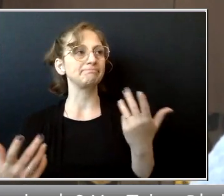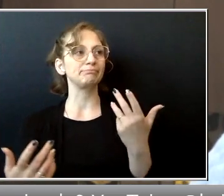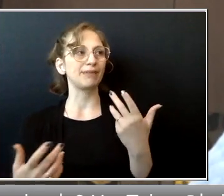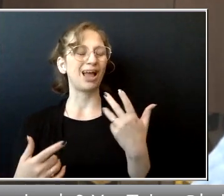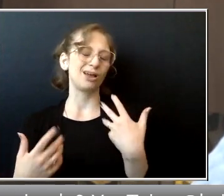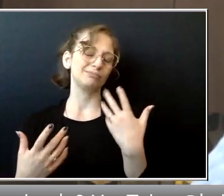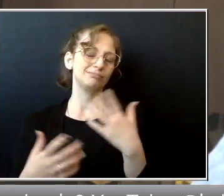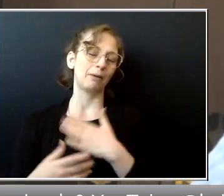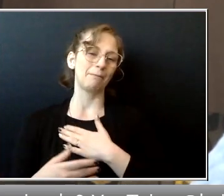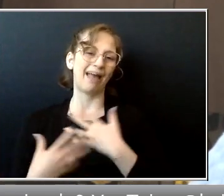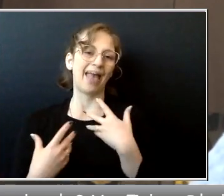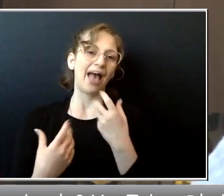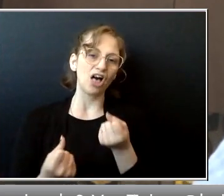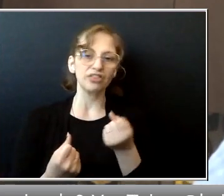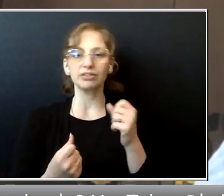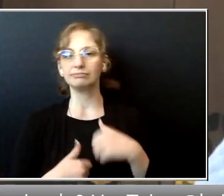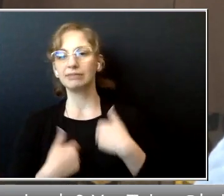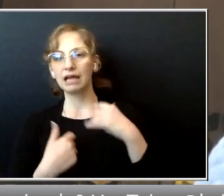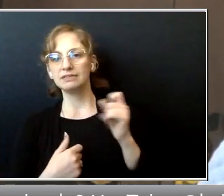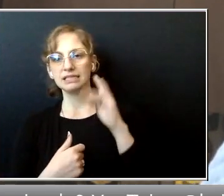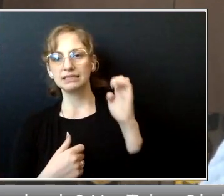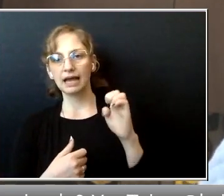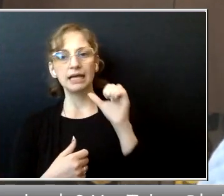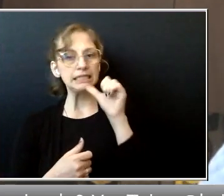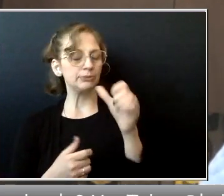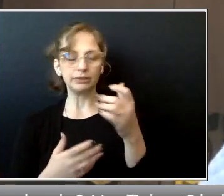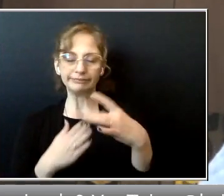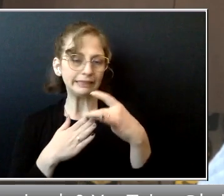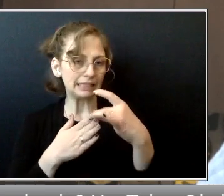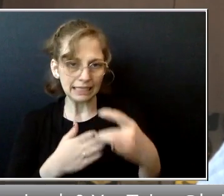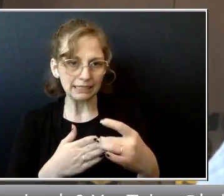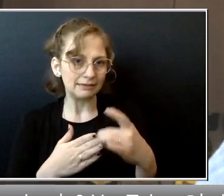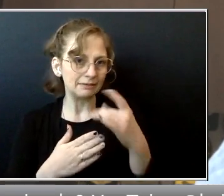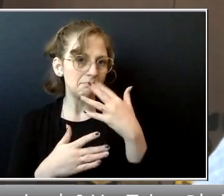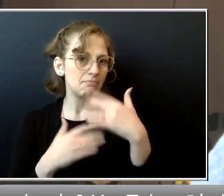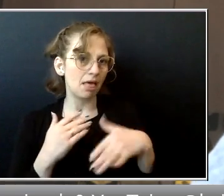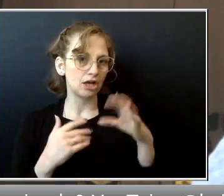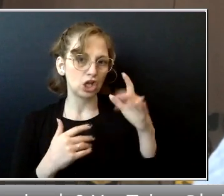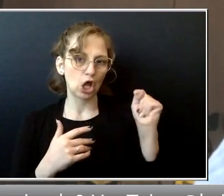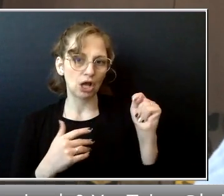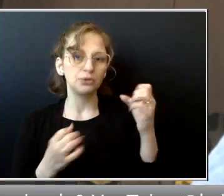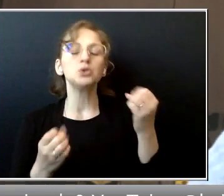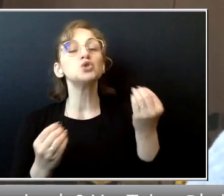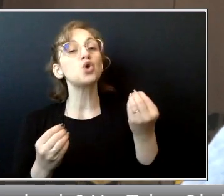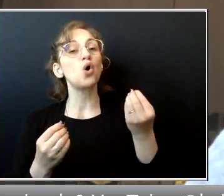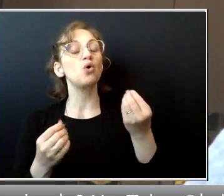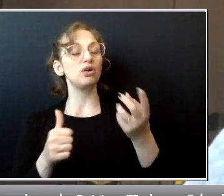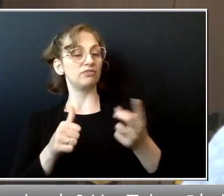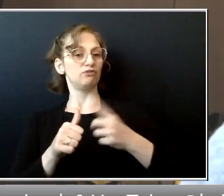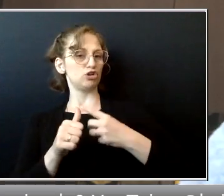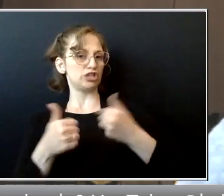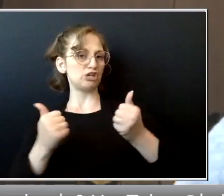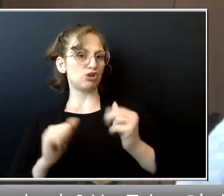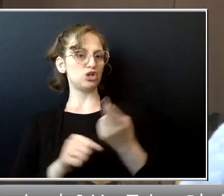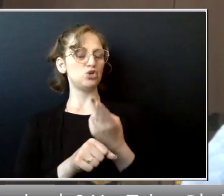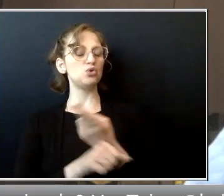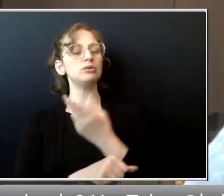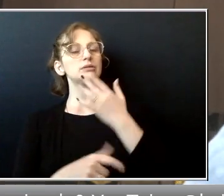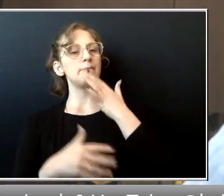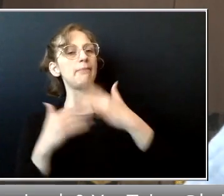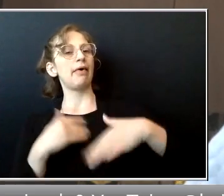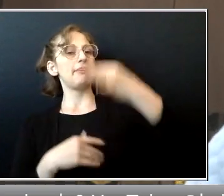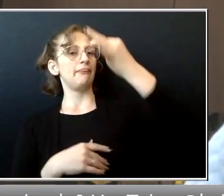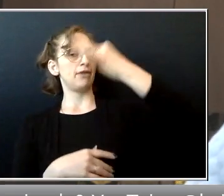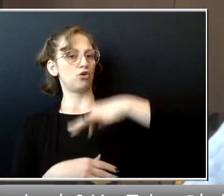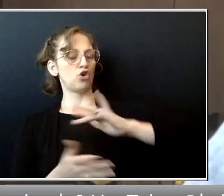just using some blood thinners, which I think is the normal, less invasive approach, is to try to treat this without having